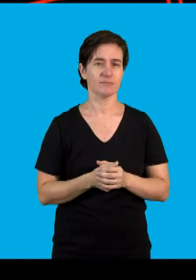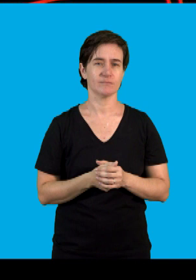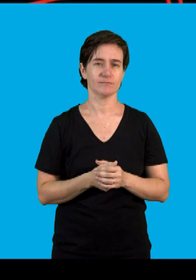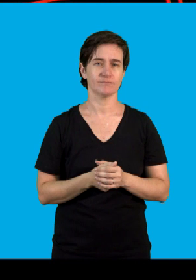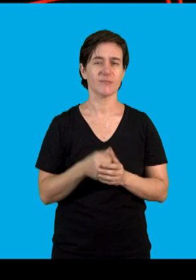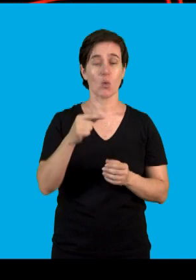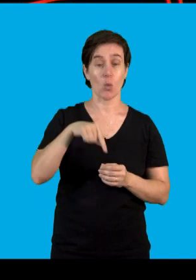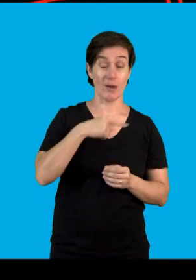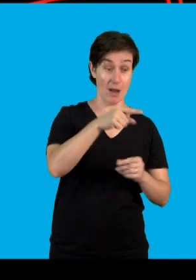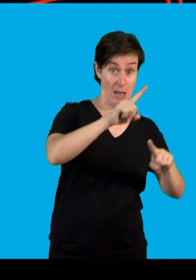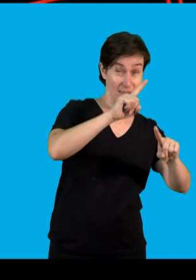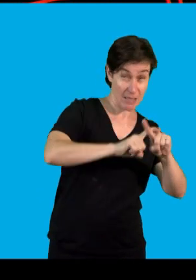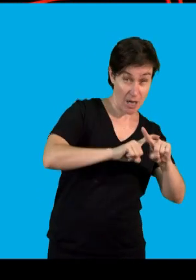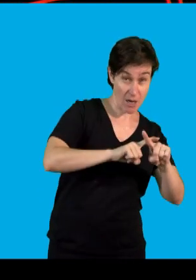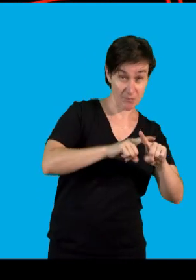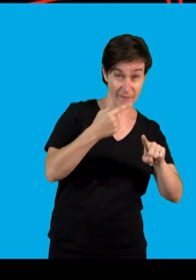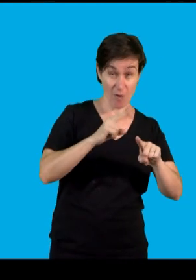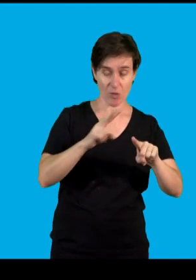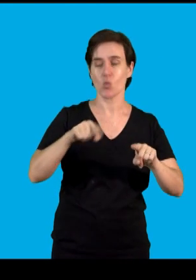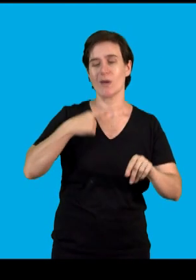we simply did the opposite.